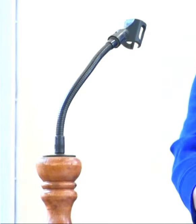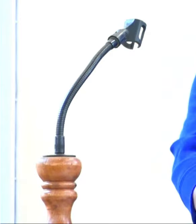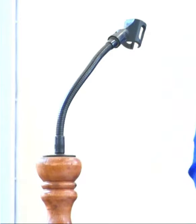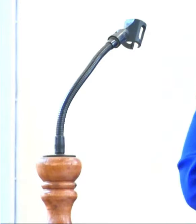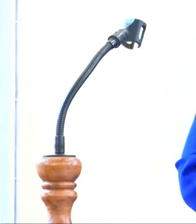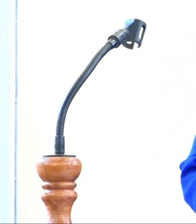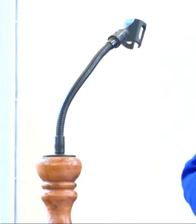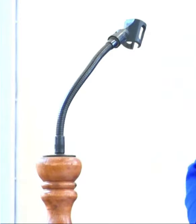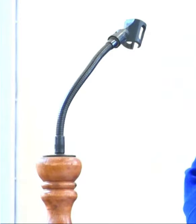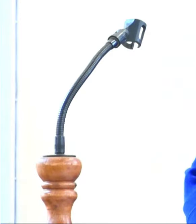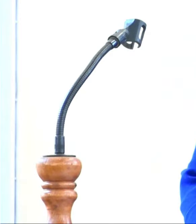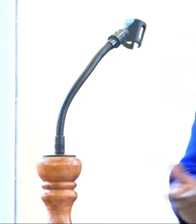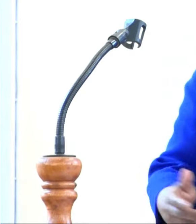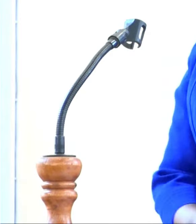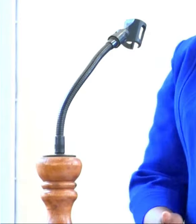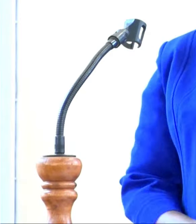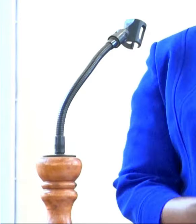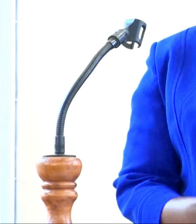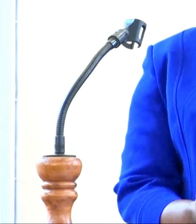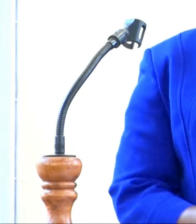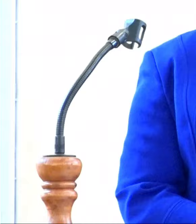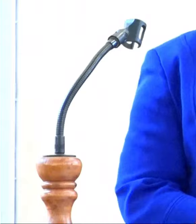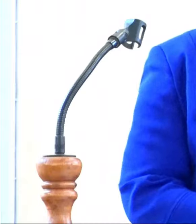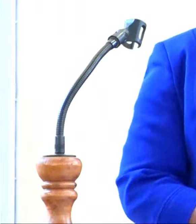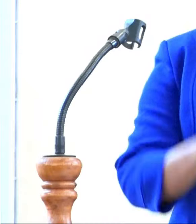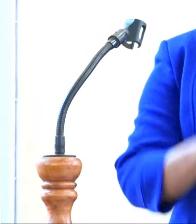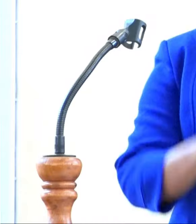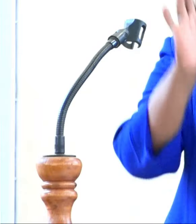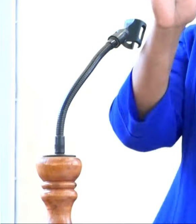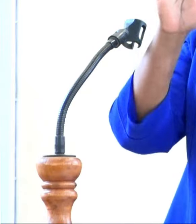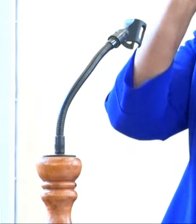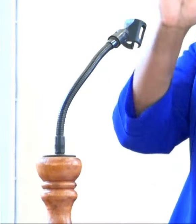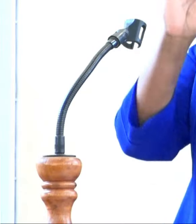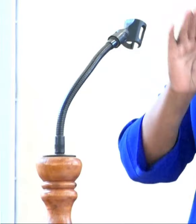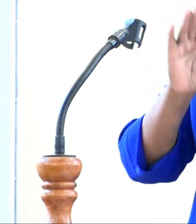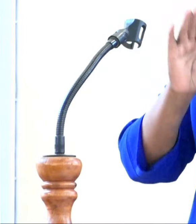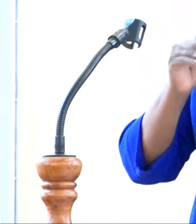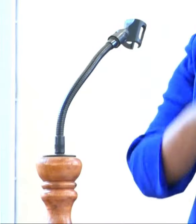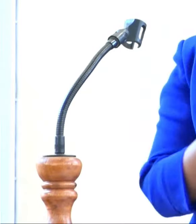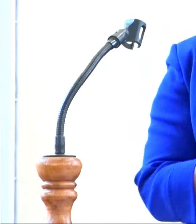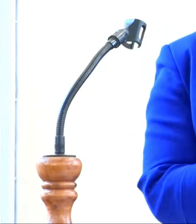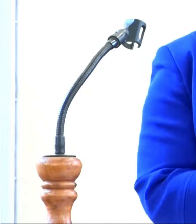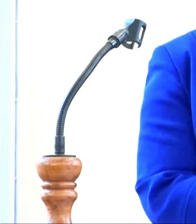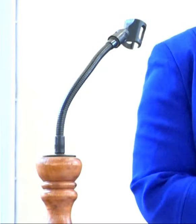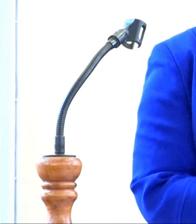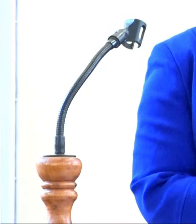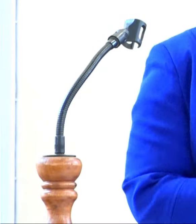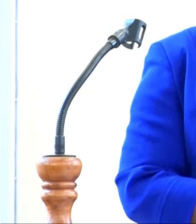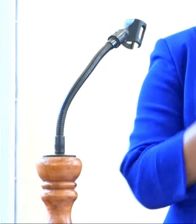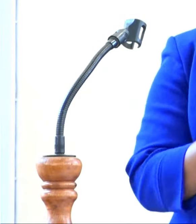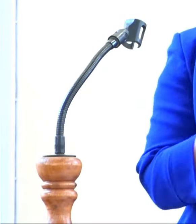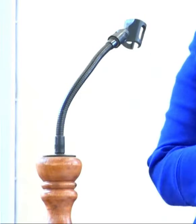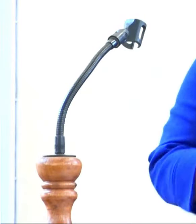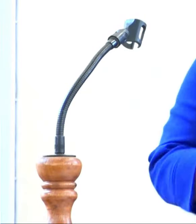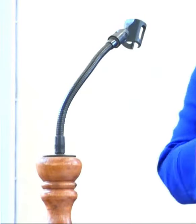the parliamentarians in parliament, every other time the speaker is always saying, order, order members. Now it is the high time that